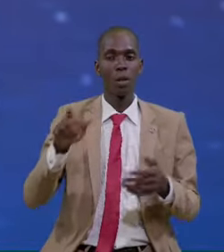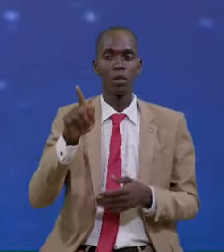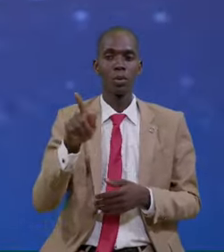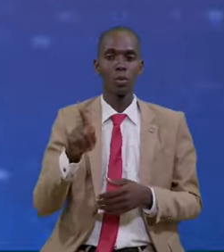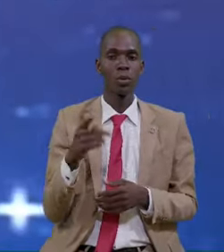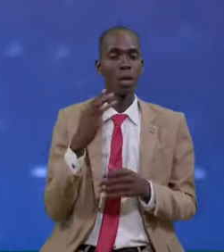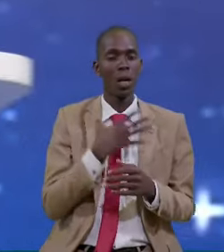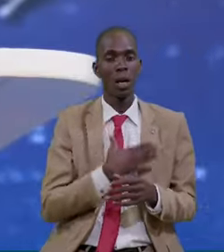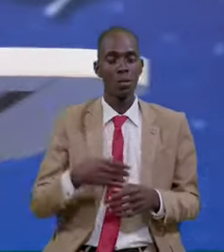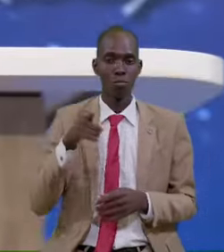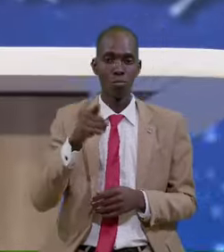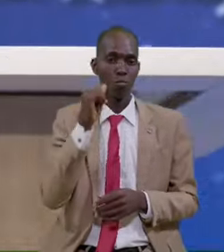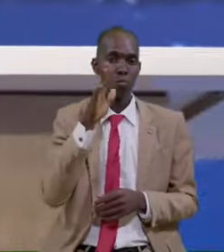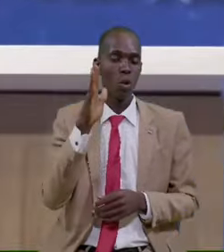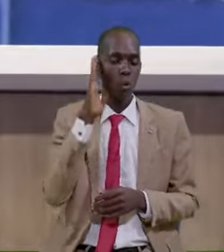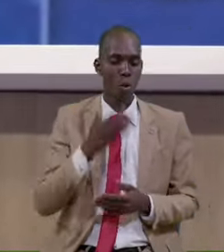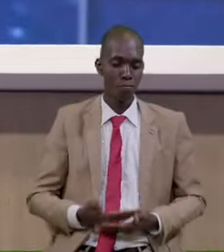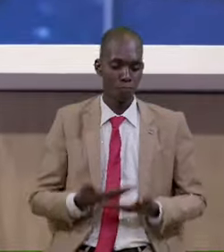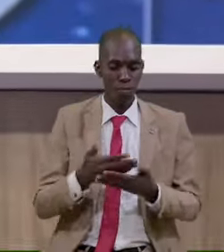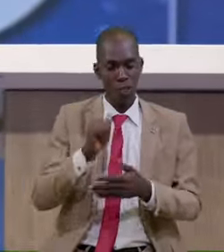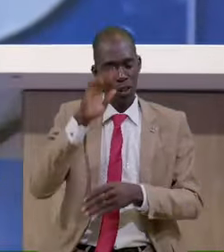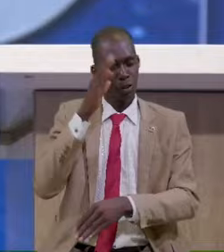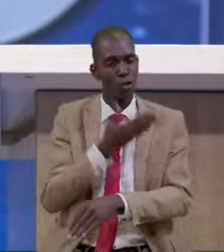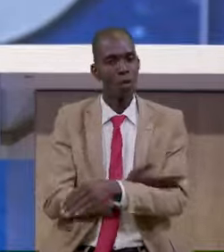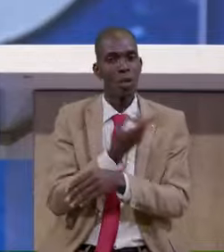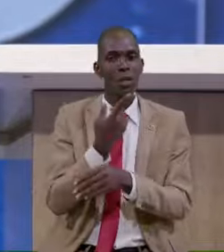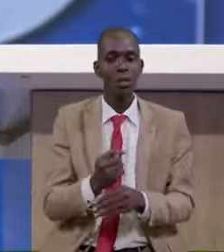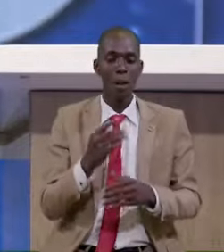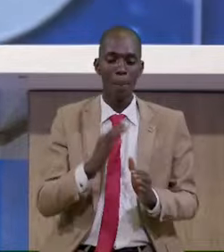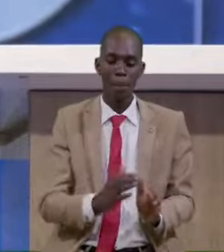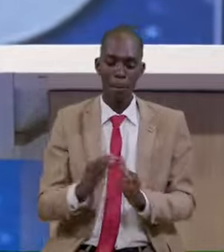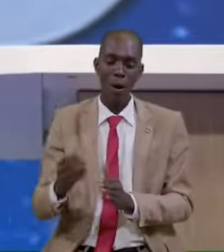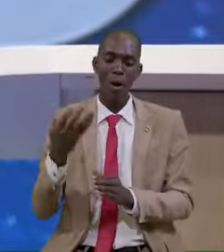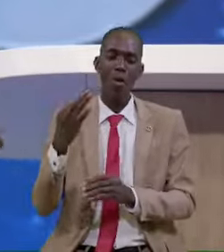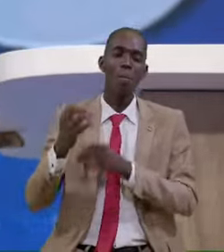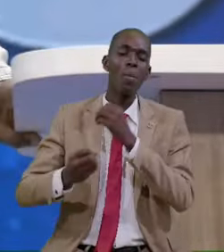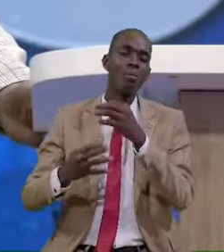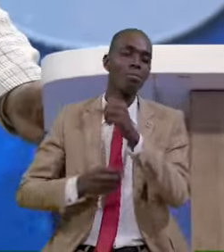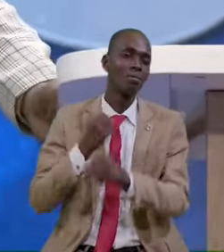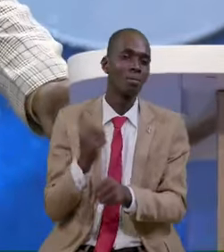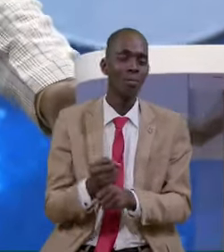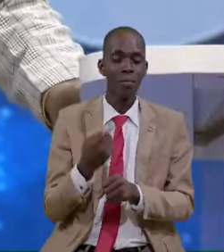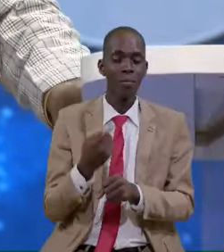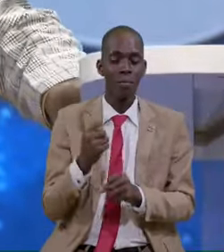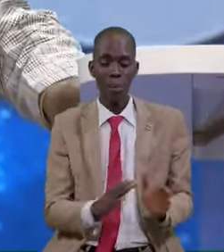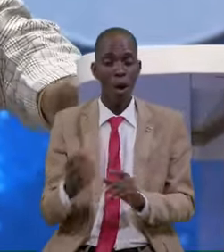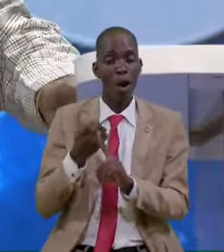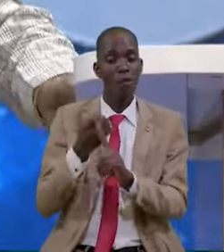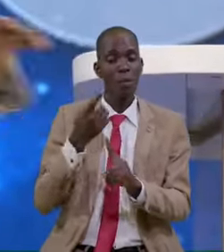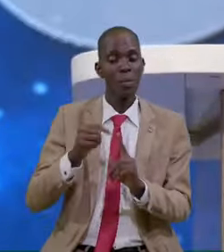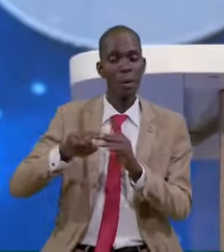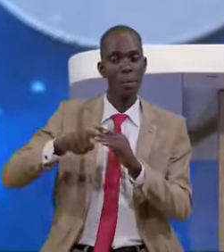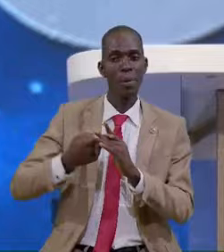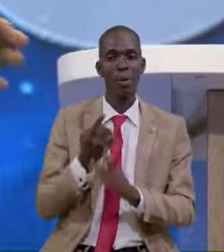a son, the plan of the ages, the plan from Genesis, from the beginning,